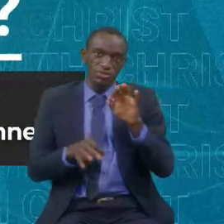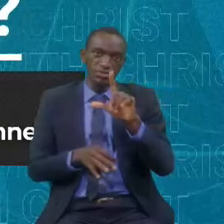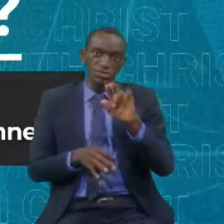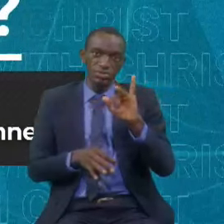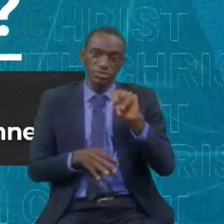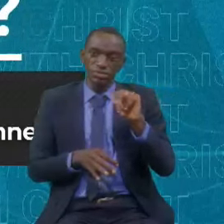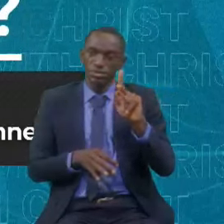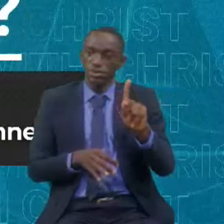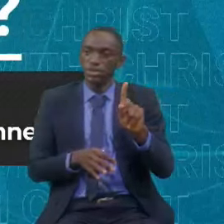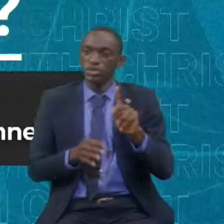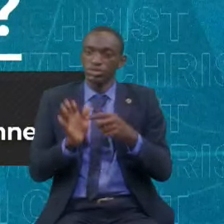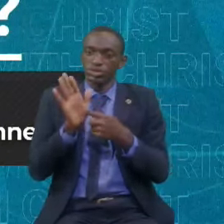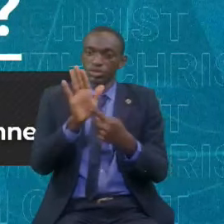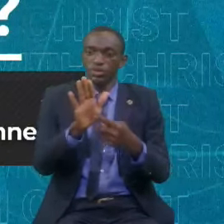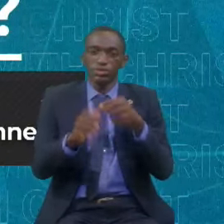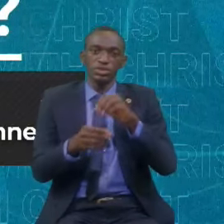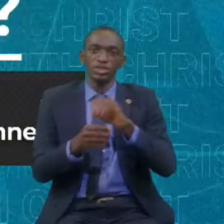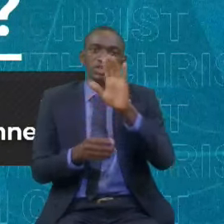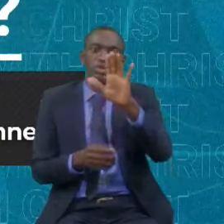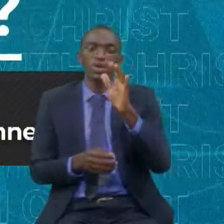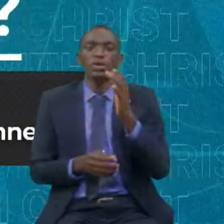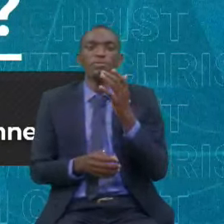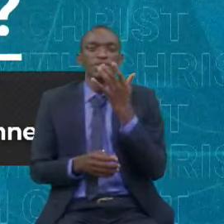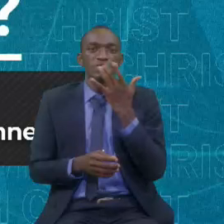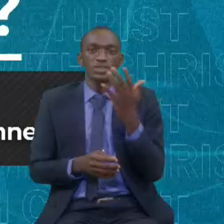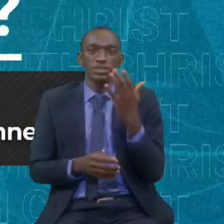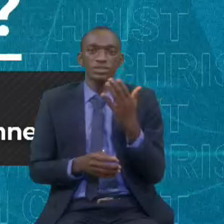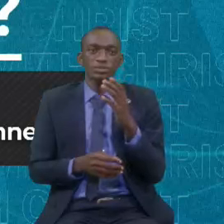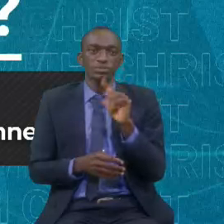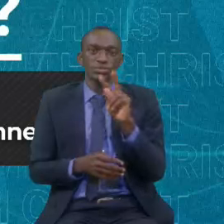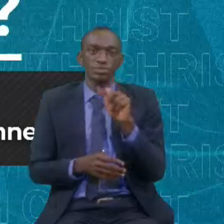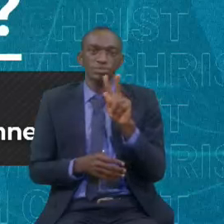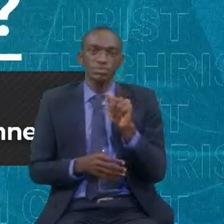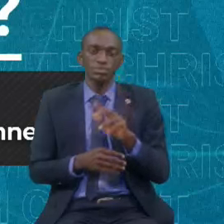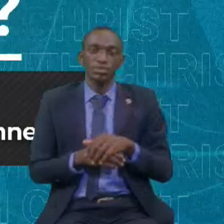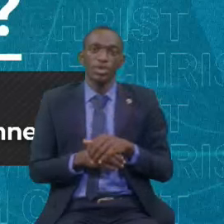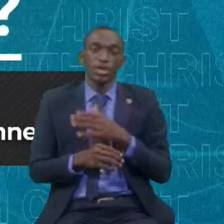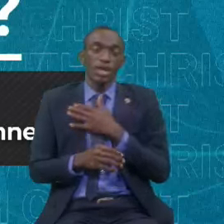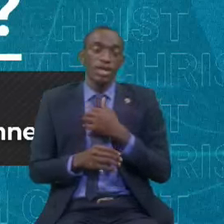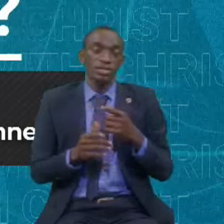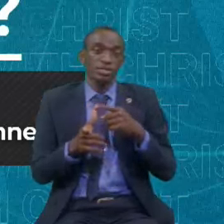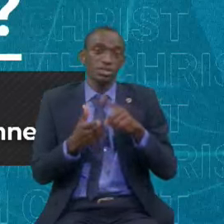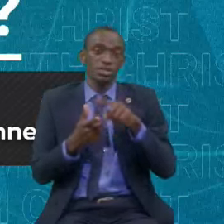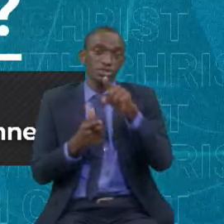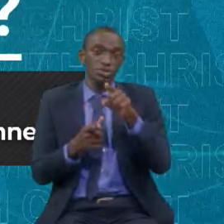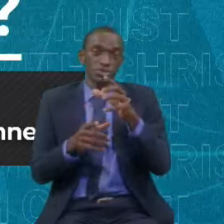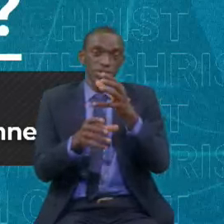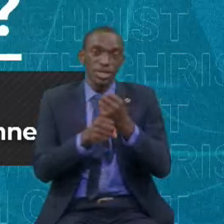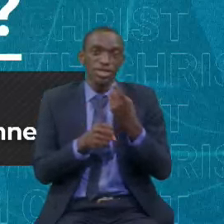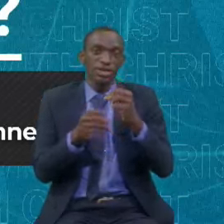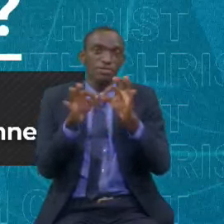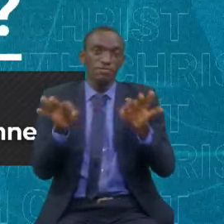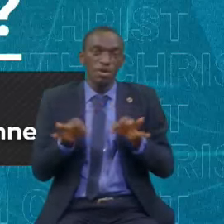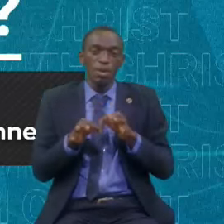then be able to get the form and fill and send it